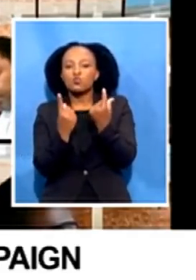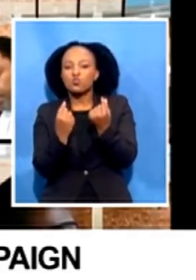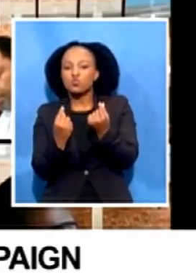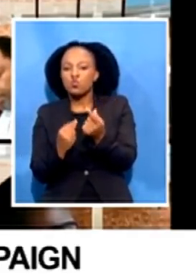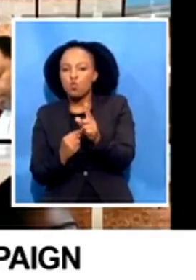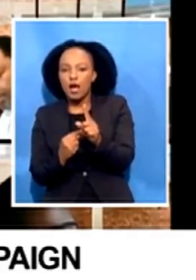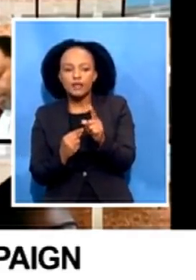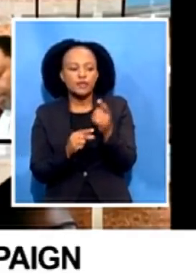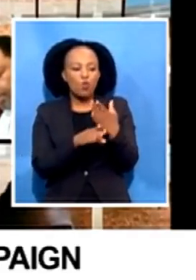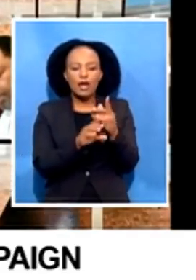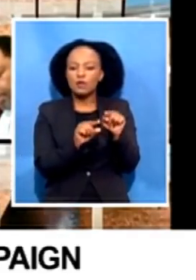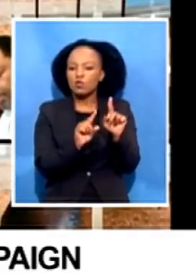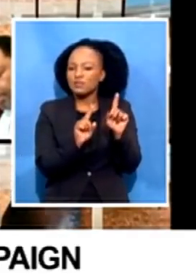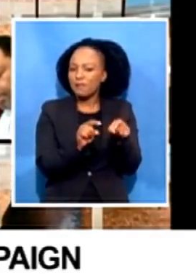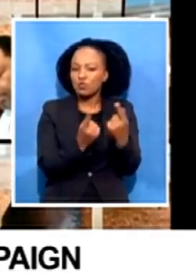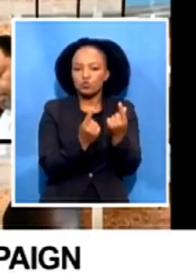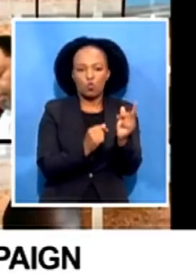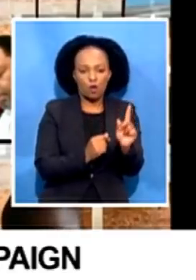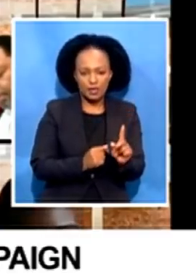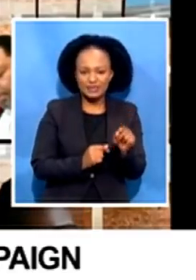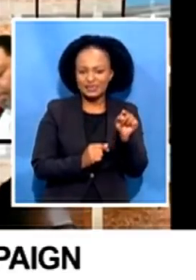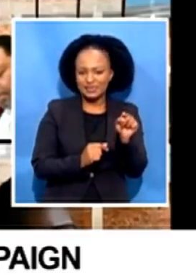point because it sets out clearly